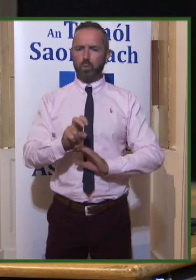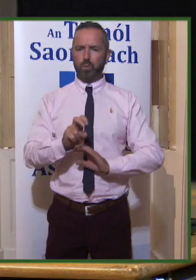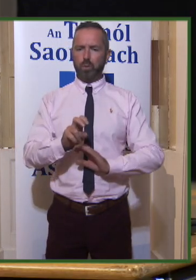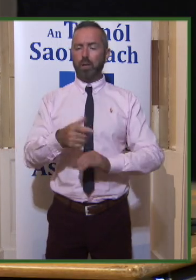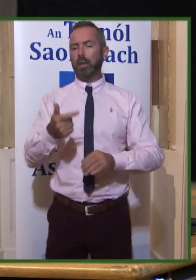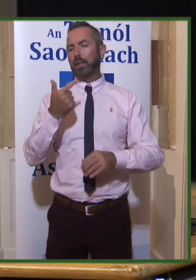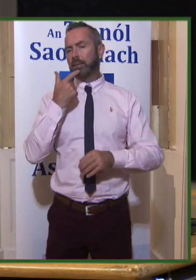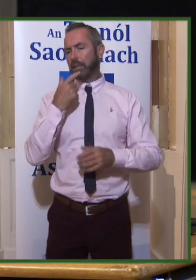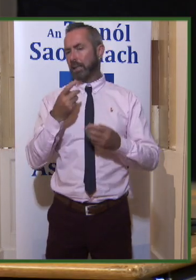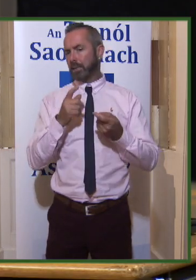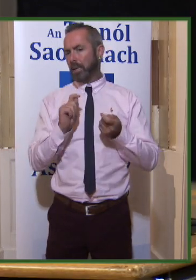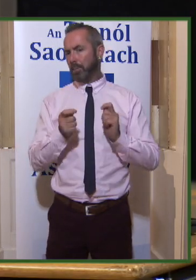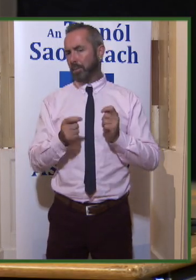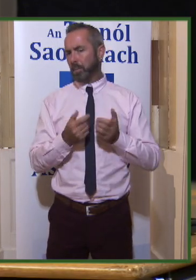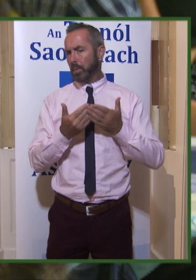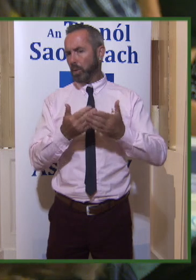you're proposing?